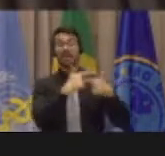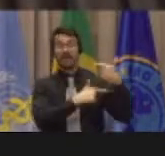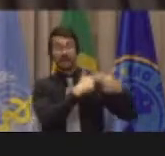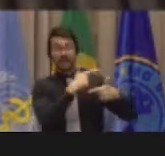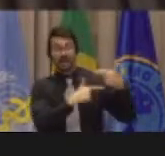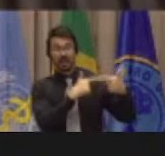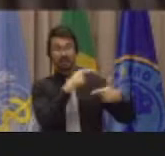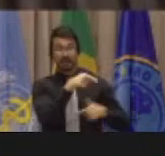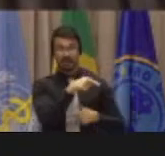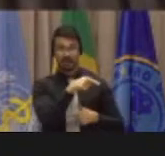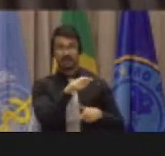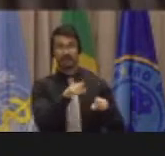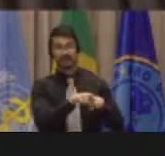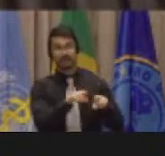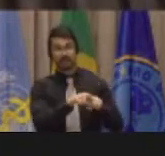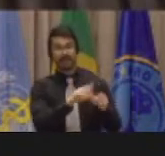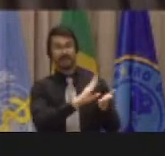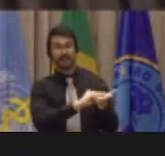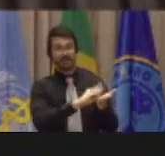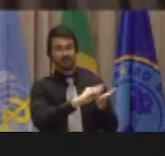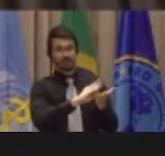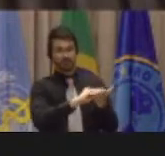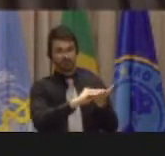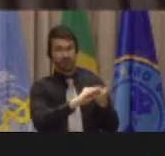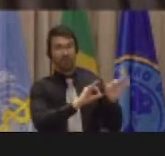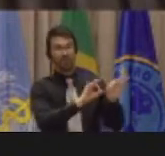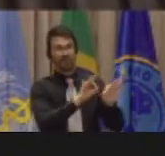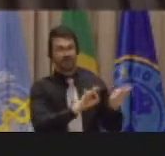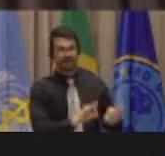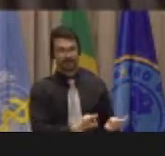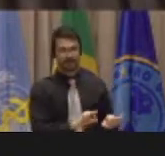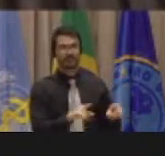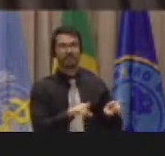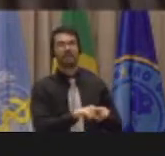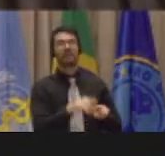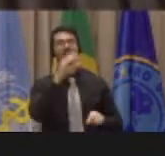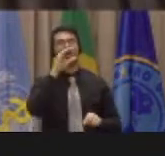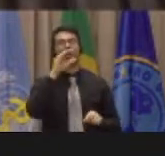and how we are working with this specific network to gather data